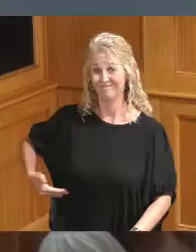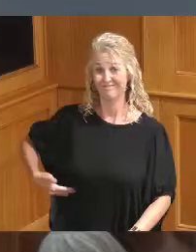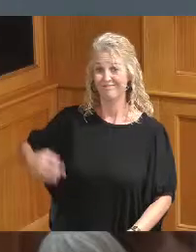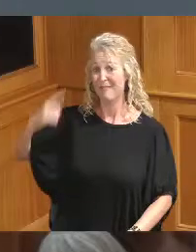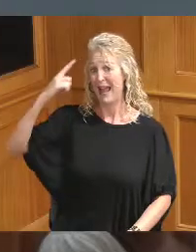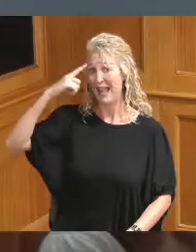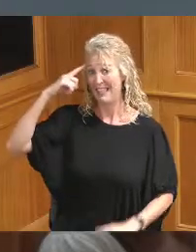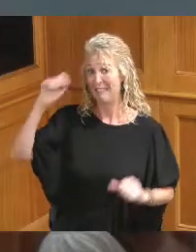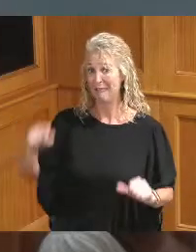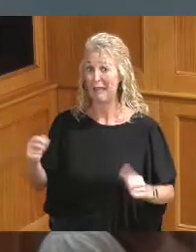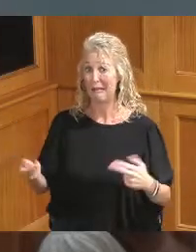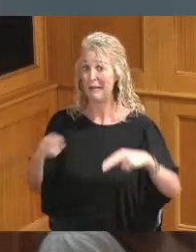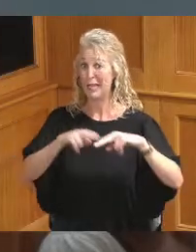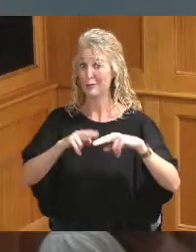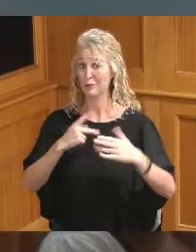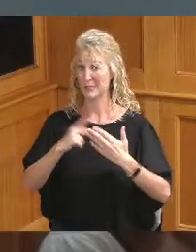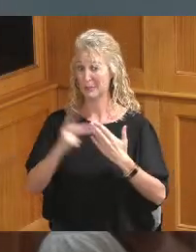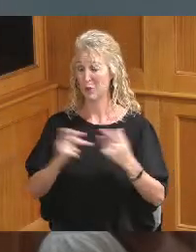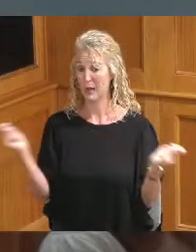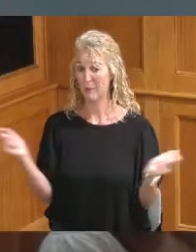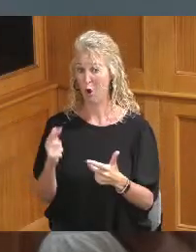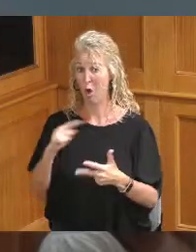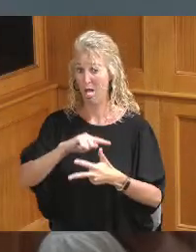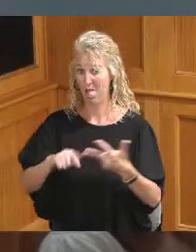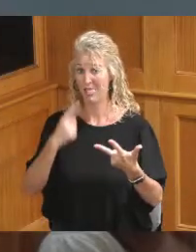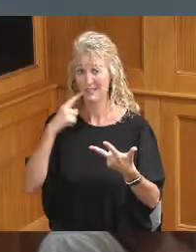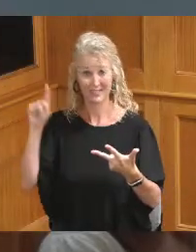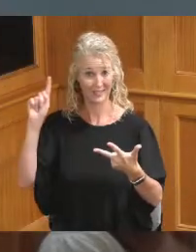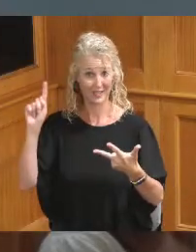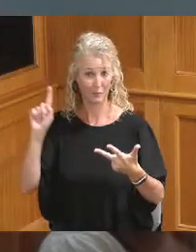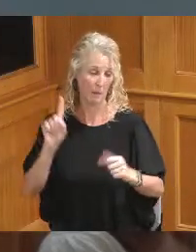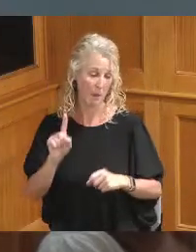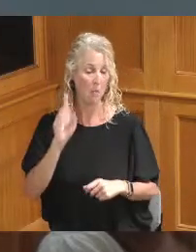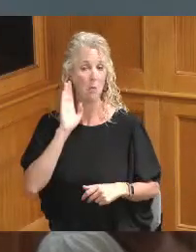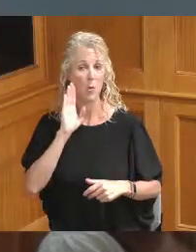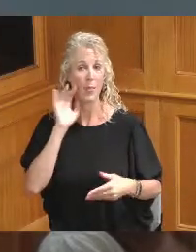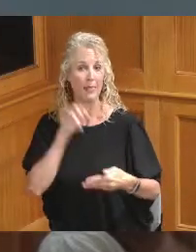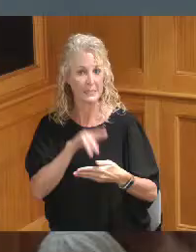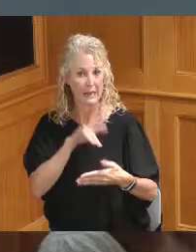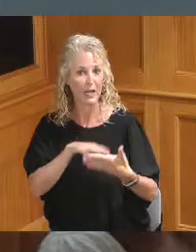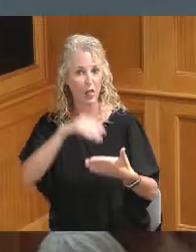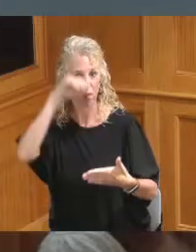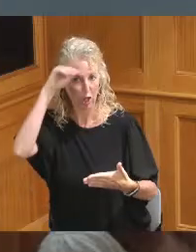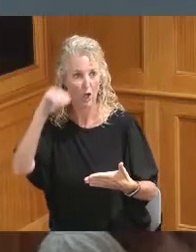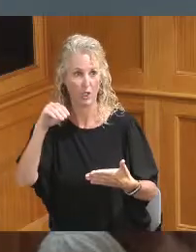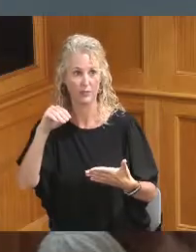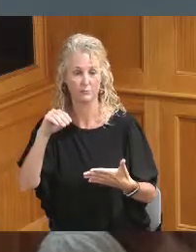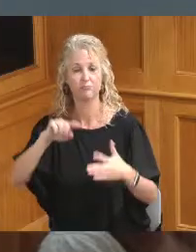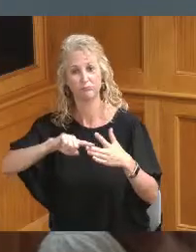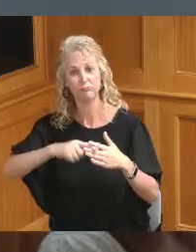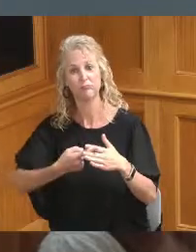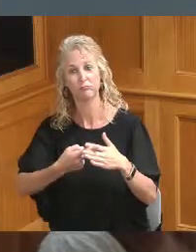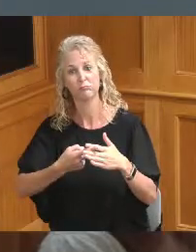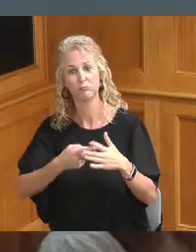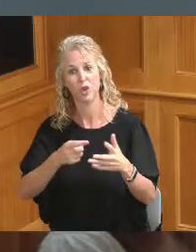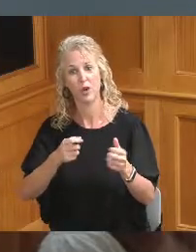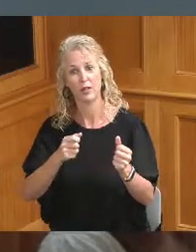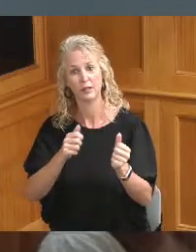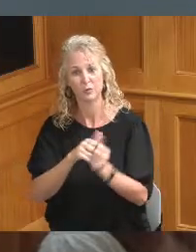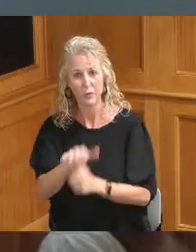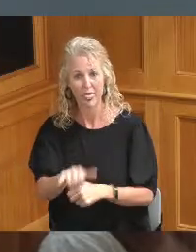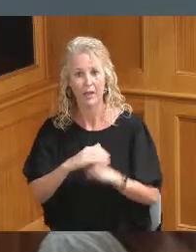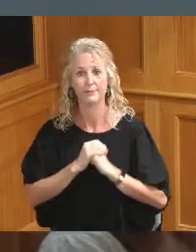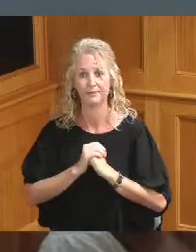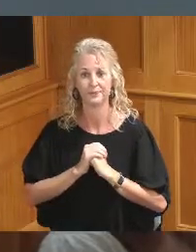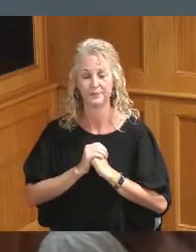to scale up all of these, but we'll learn something by getting them started and actually doing something on the